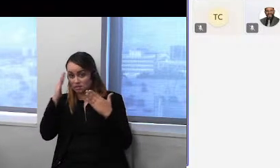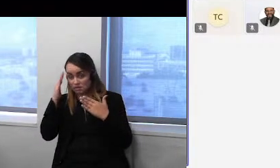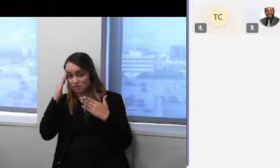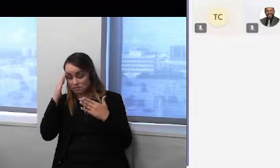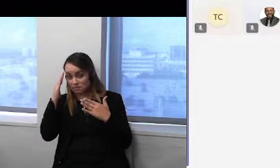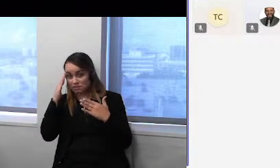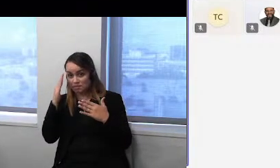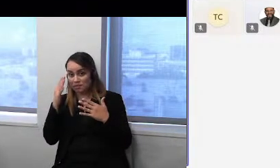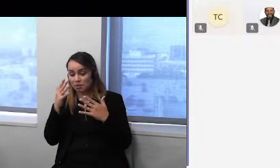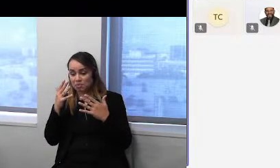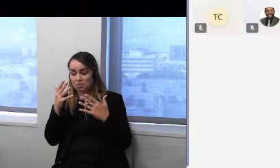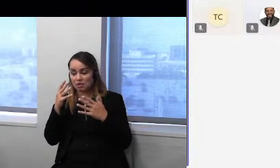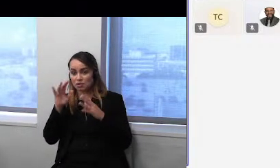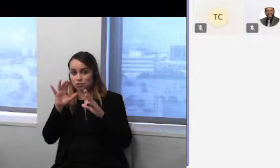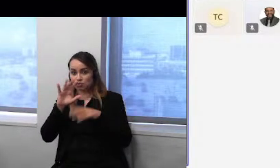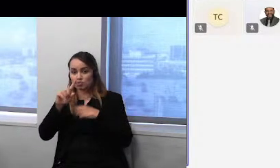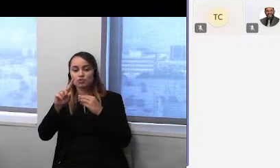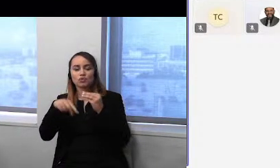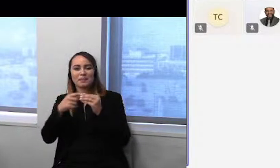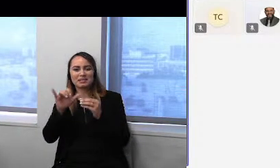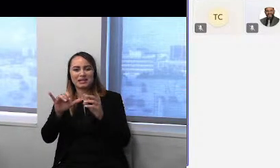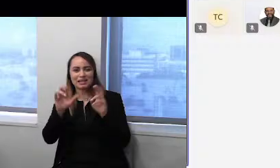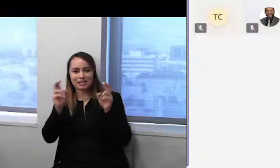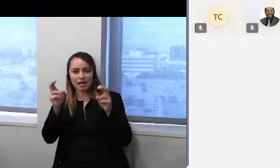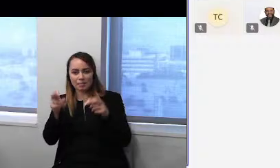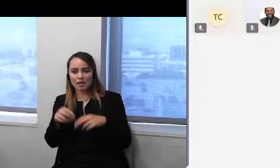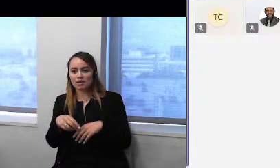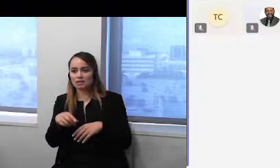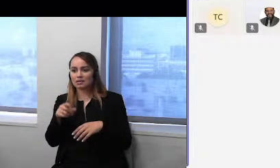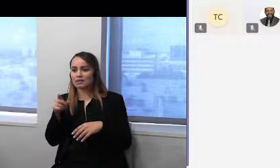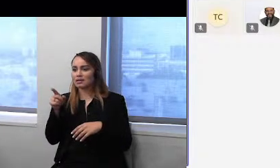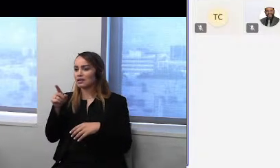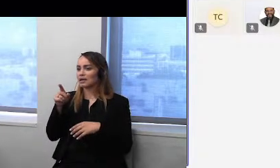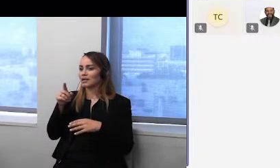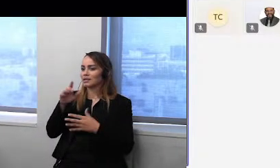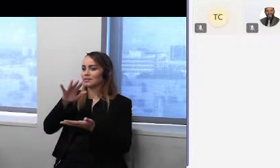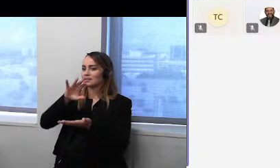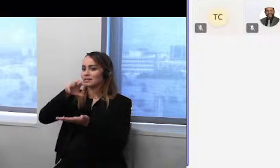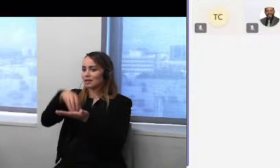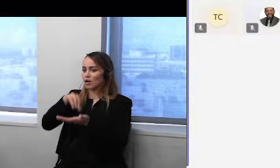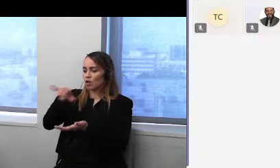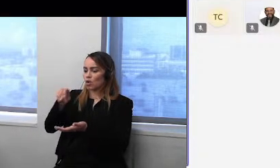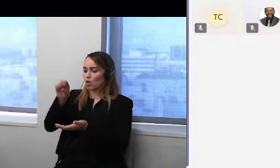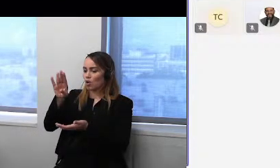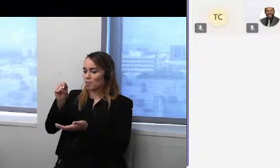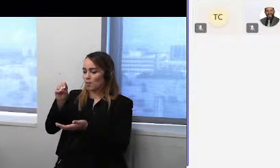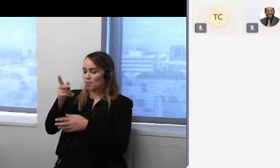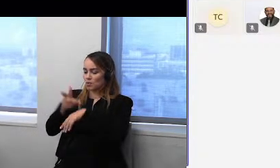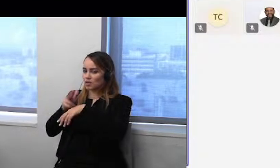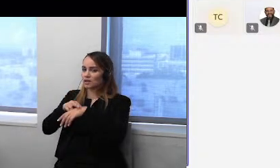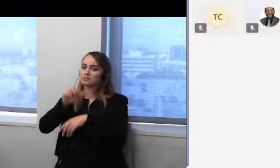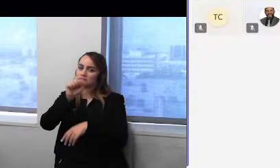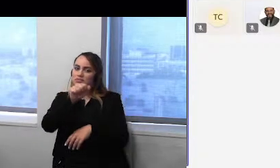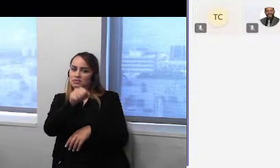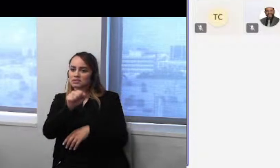substation? Hobos. Hobos, thank you. Well, here I am in Puerto Rico. All right, Okay. Thank you. My apologies, the Hobos